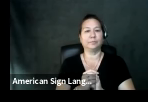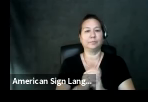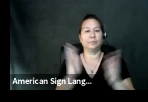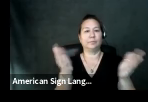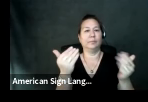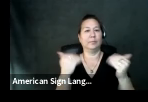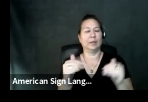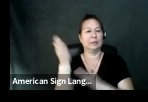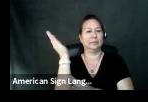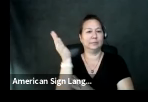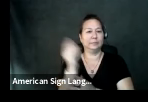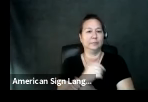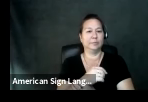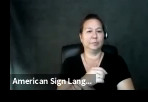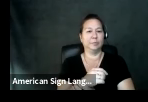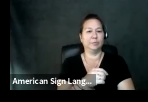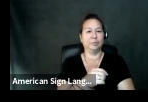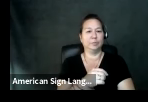Next slide, please.